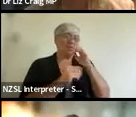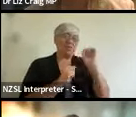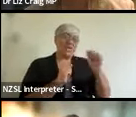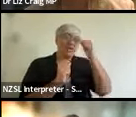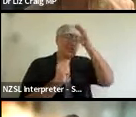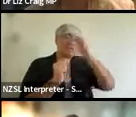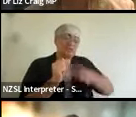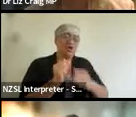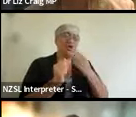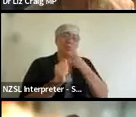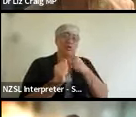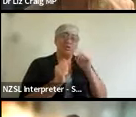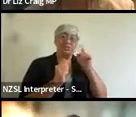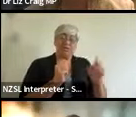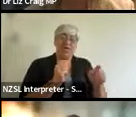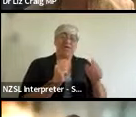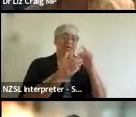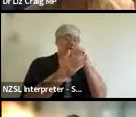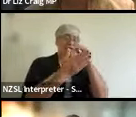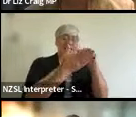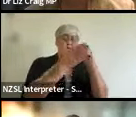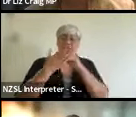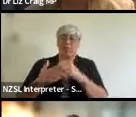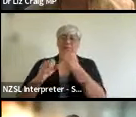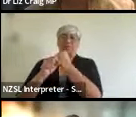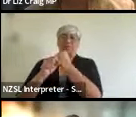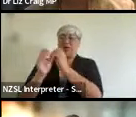it on